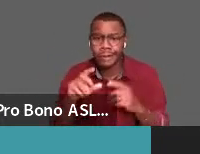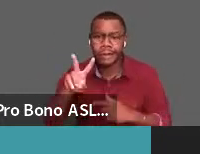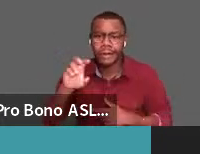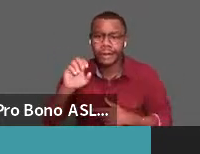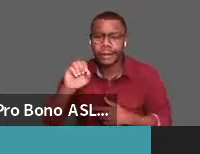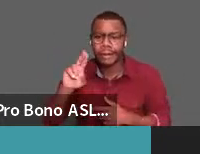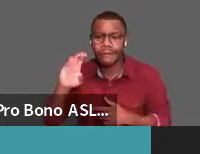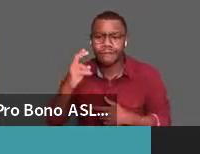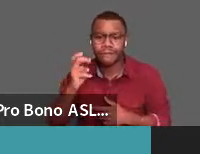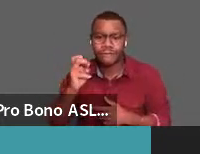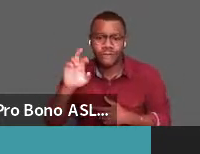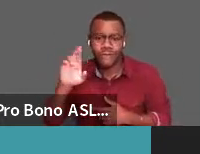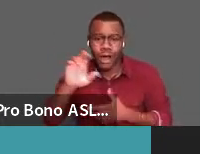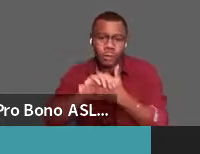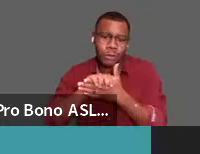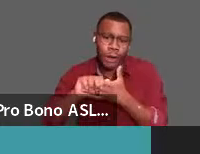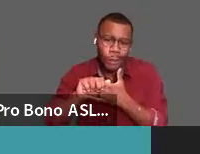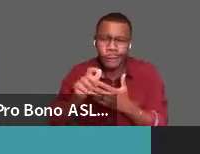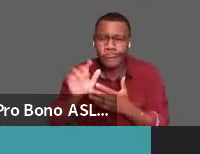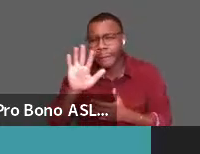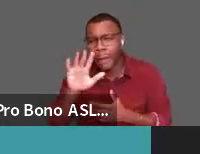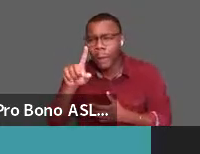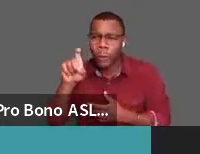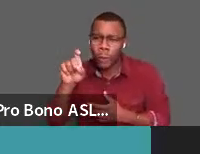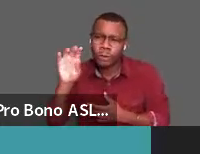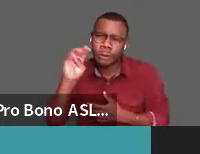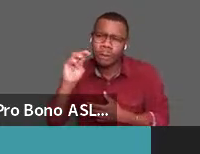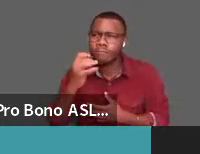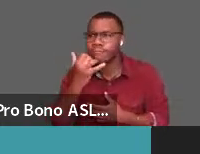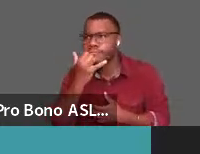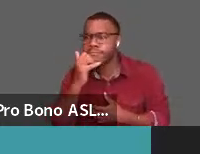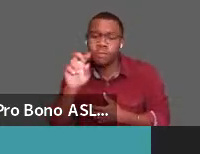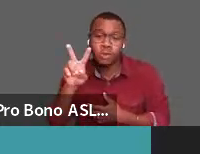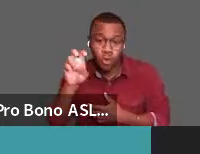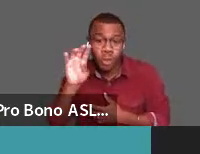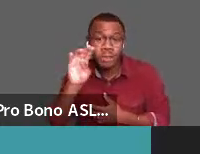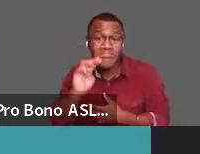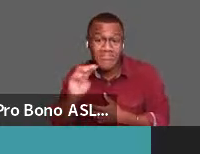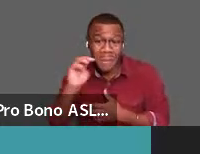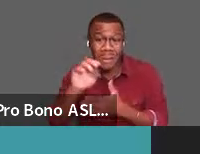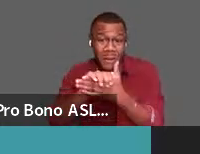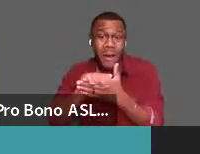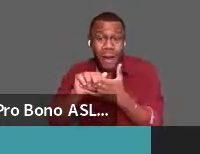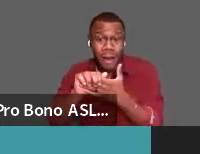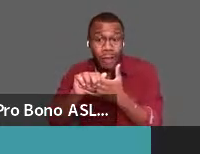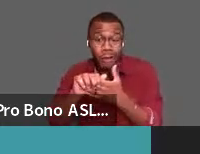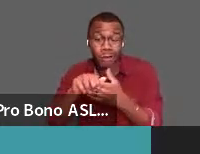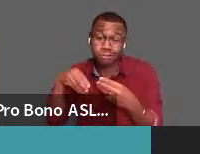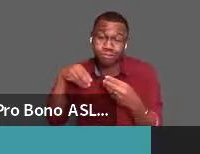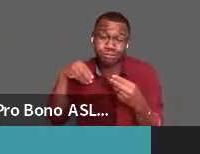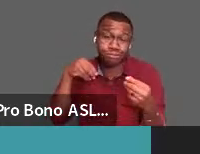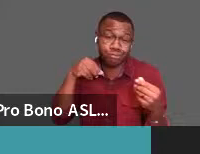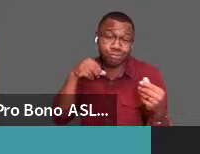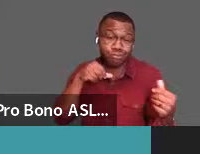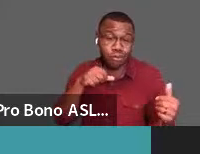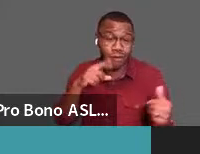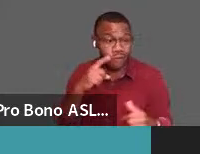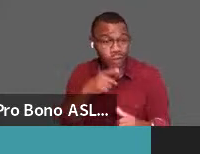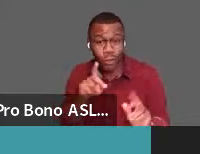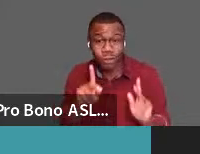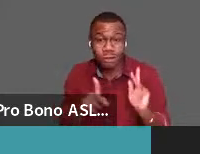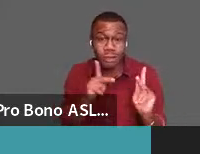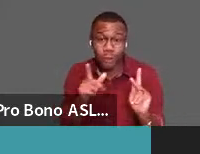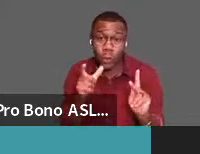roughly 100 million or so, actually around 200 million that went to those types of programs for individuals at risk of